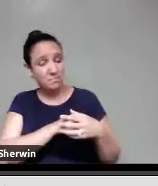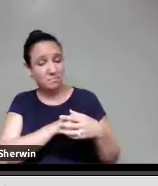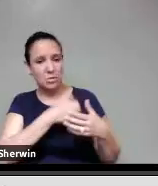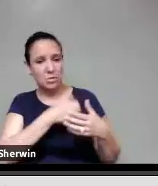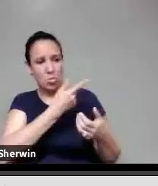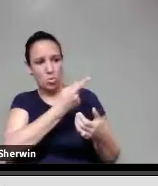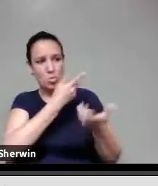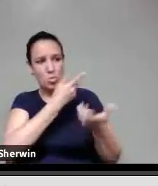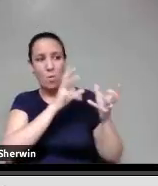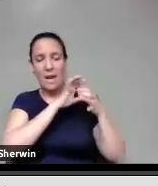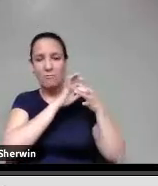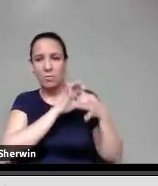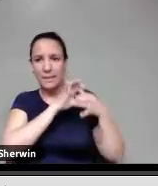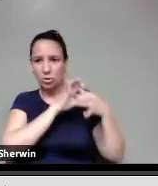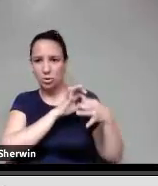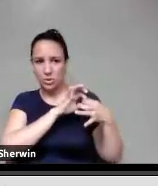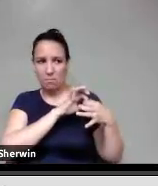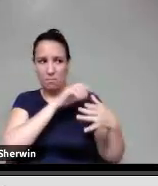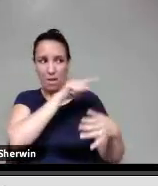the trust sort of